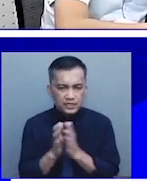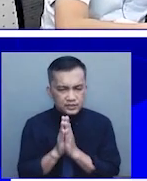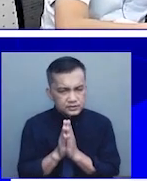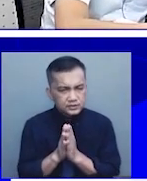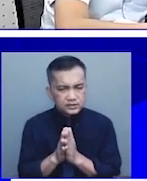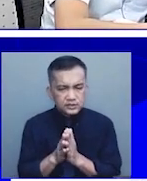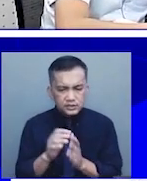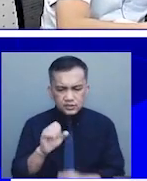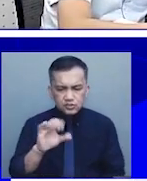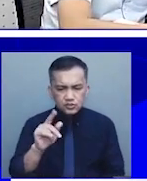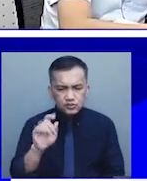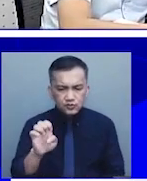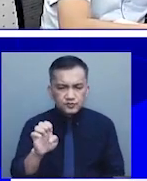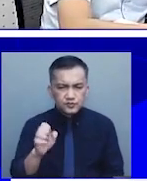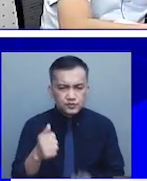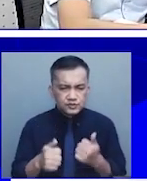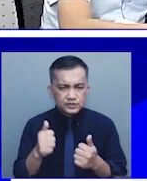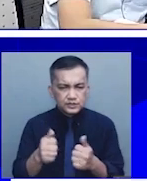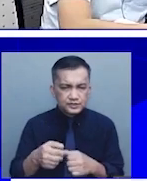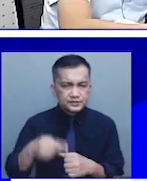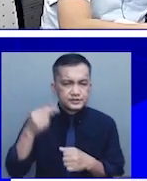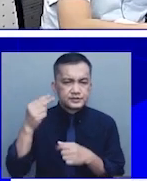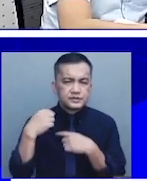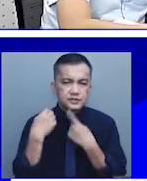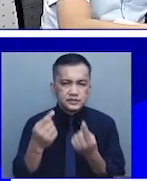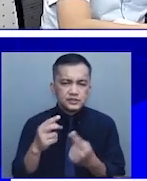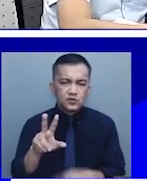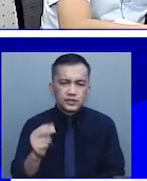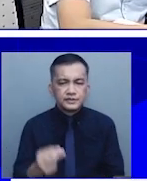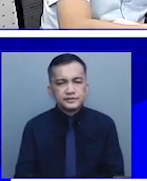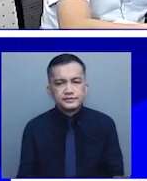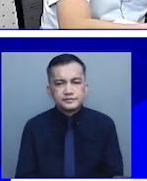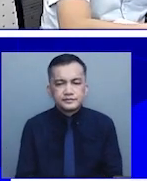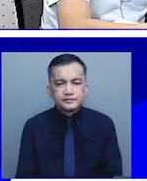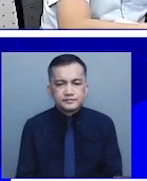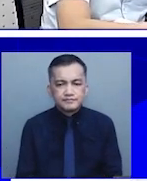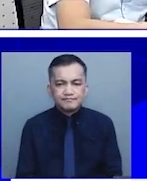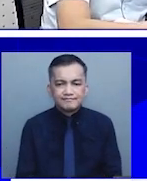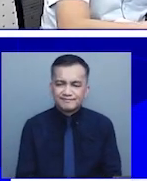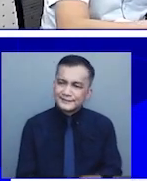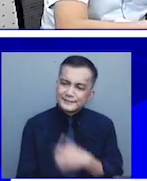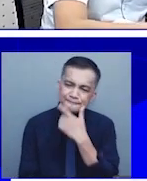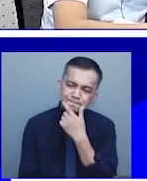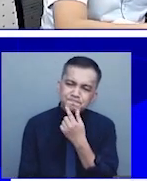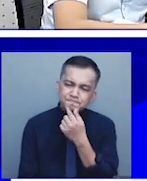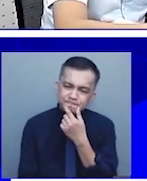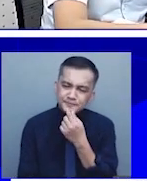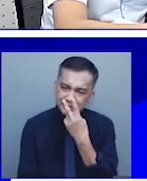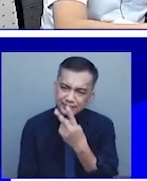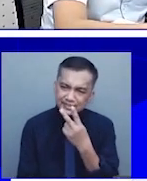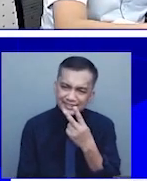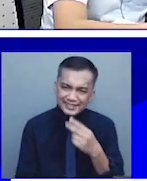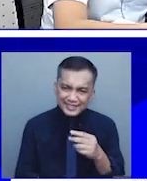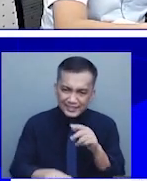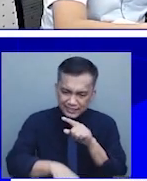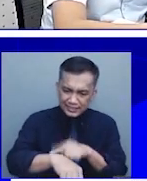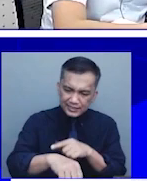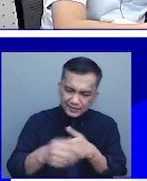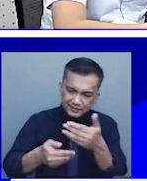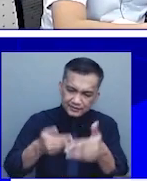This was the highest since when po. Tingnan natin yung time series, ha? Sige pa. Go lang,